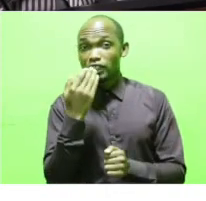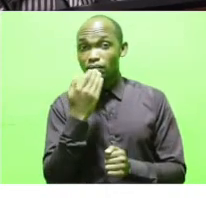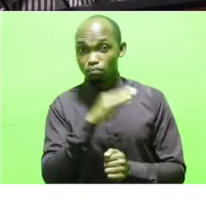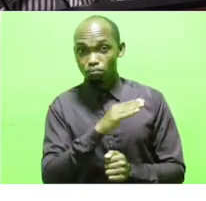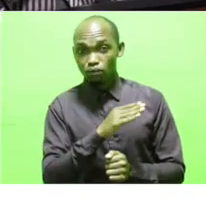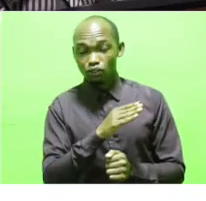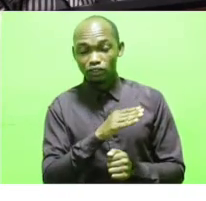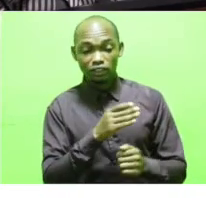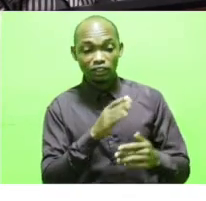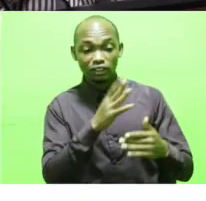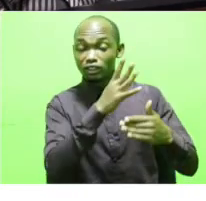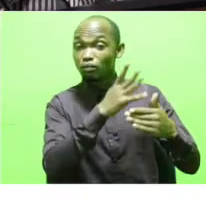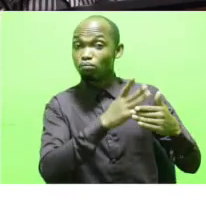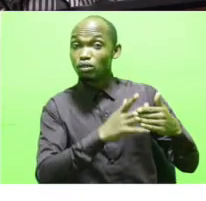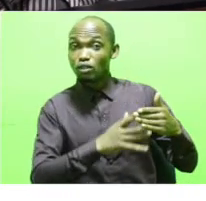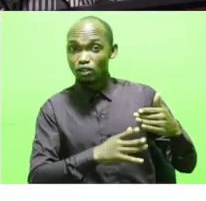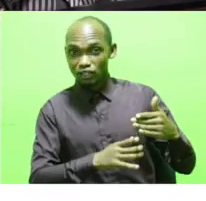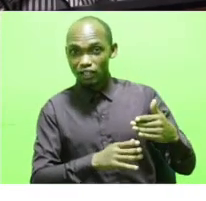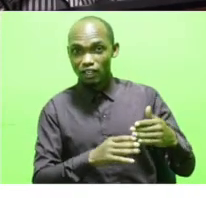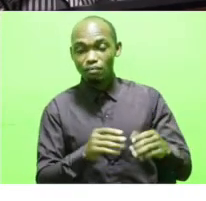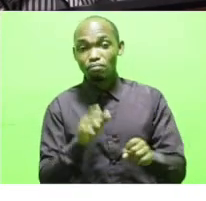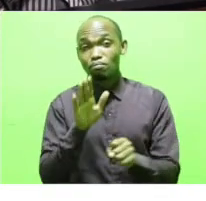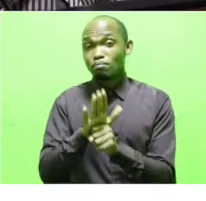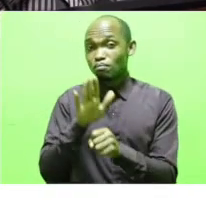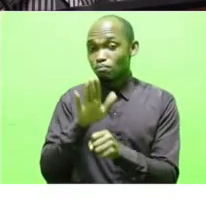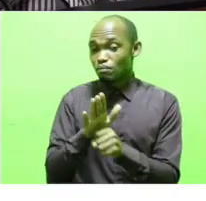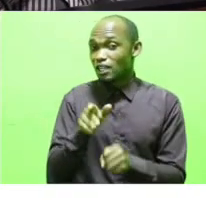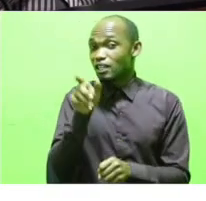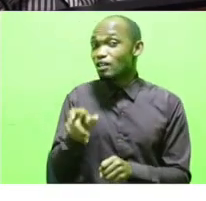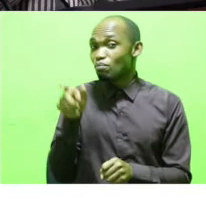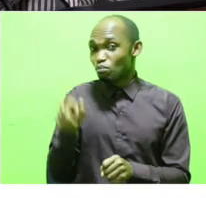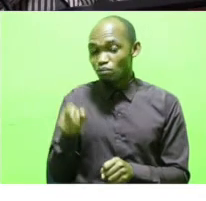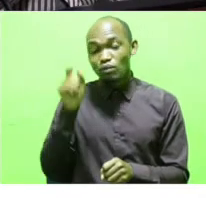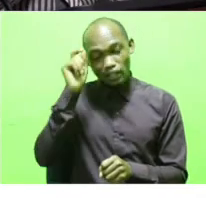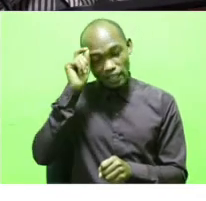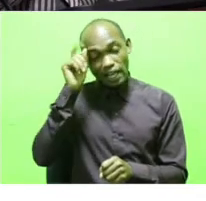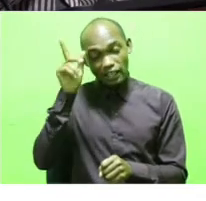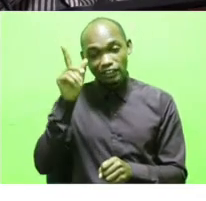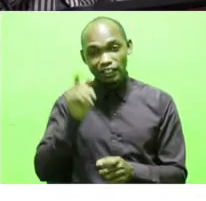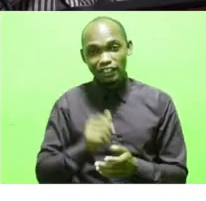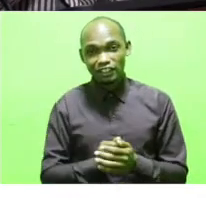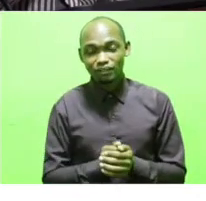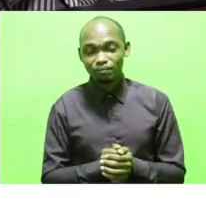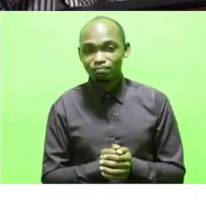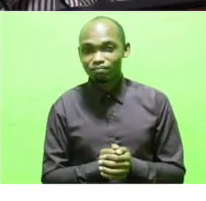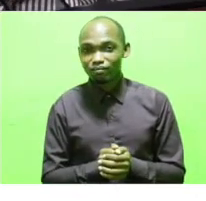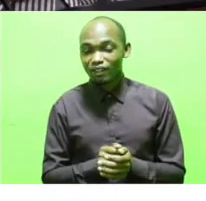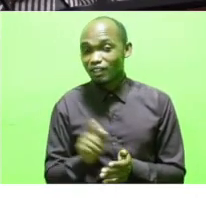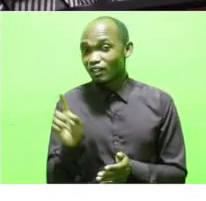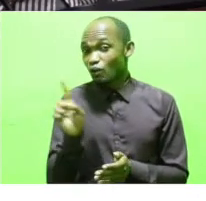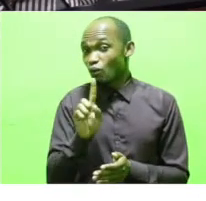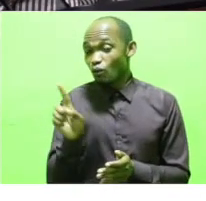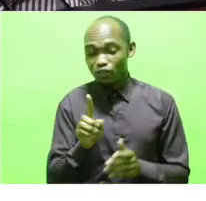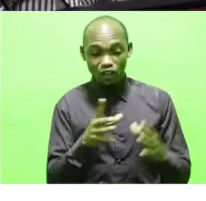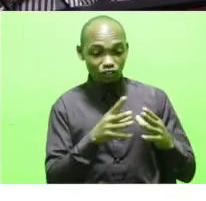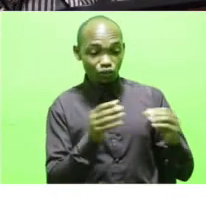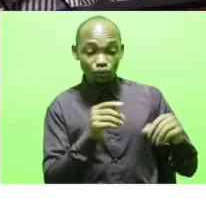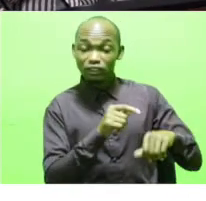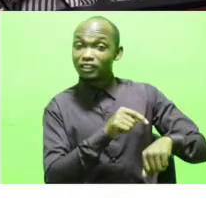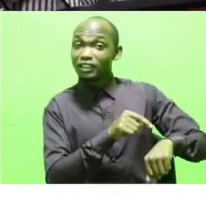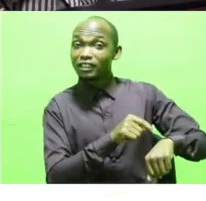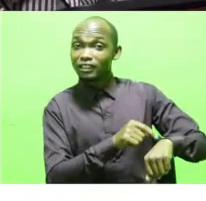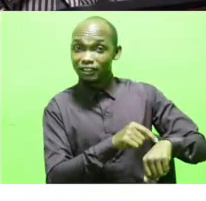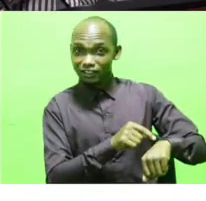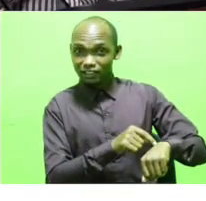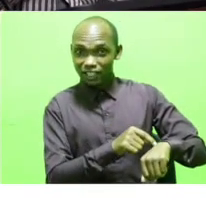important parts of this program in which many people should watch and should understand. So without wasting